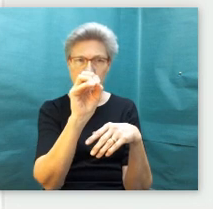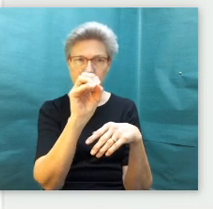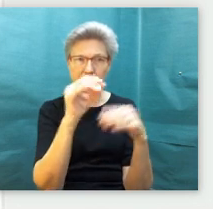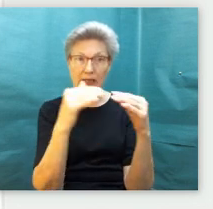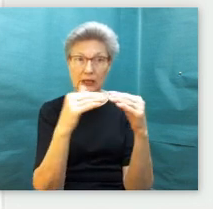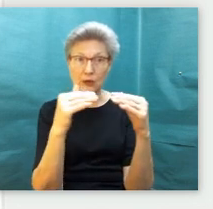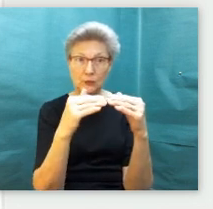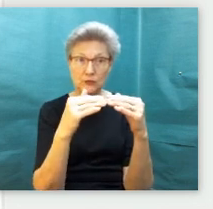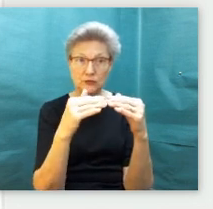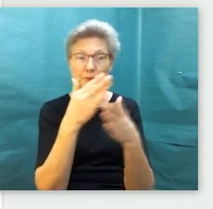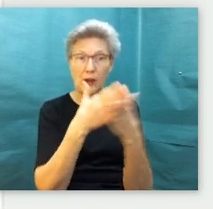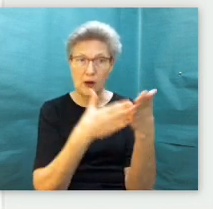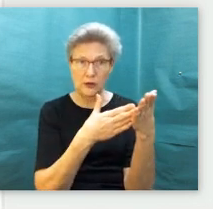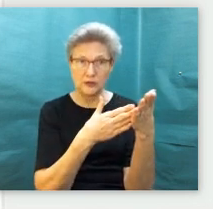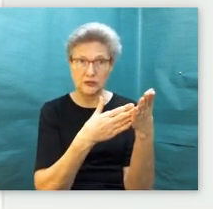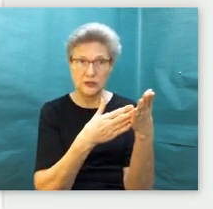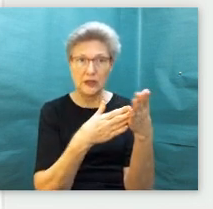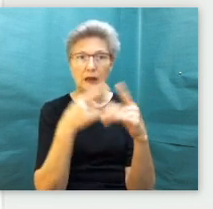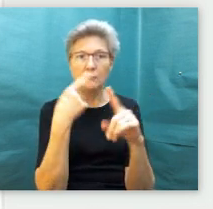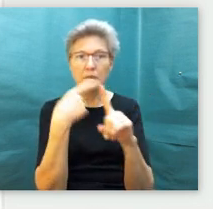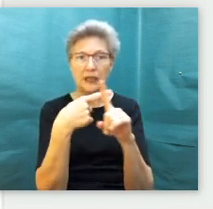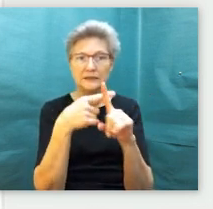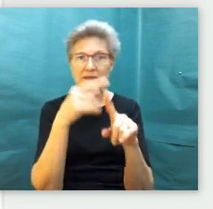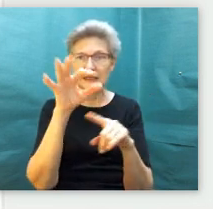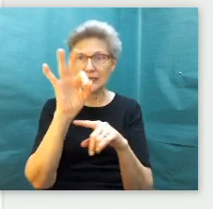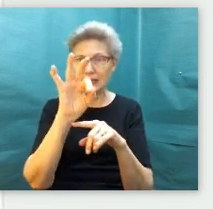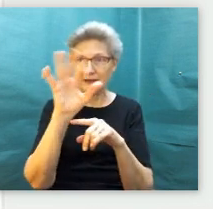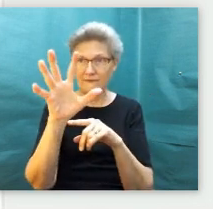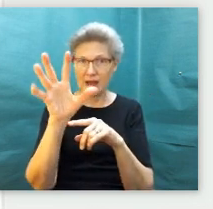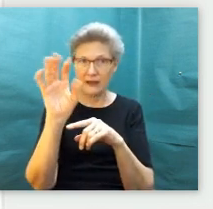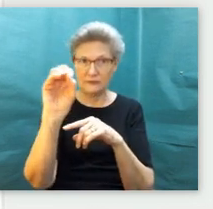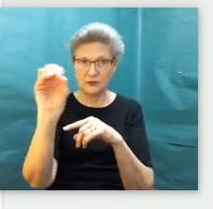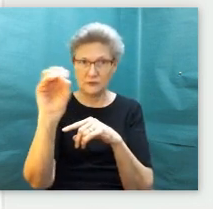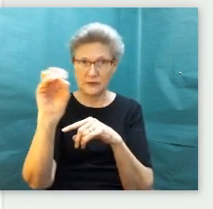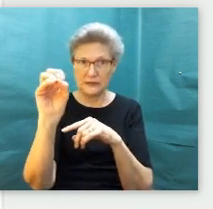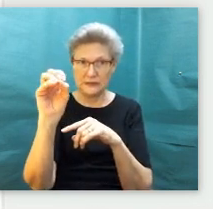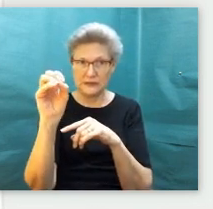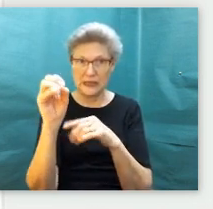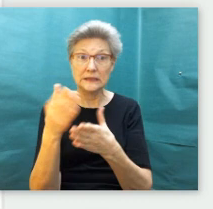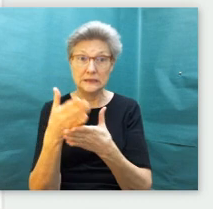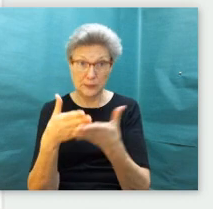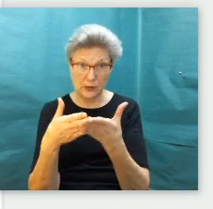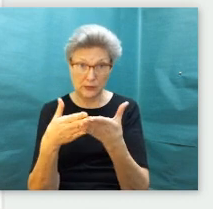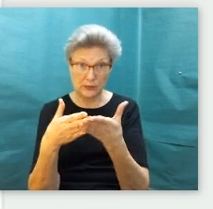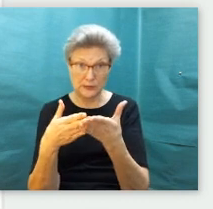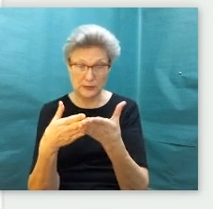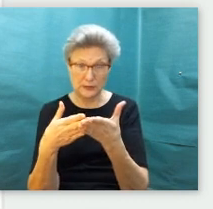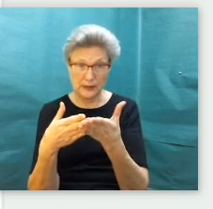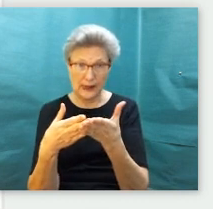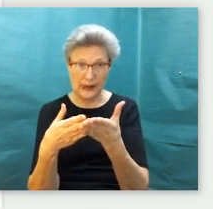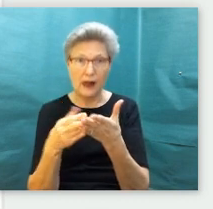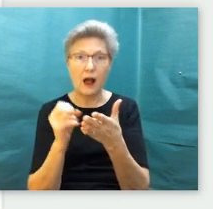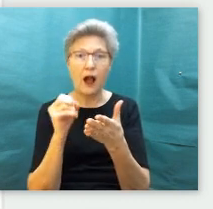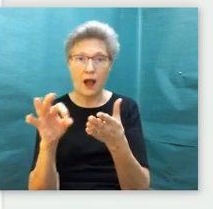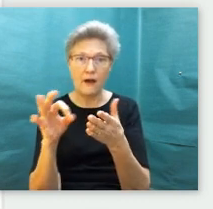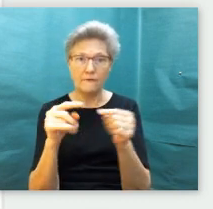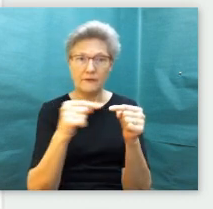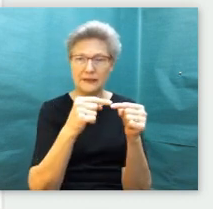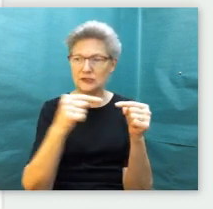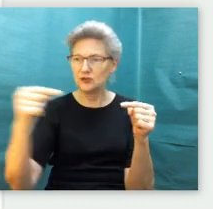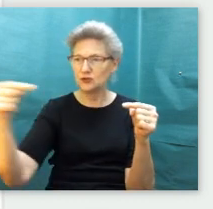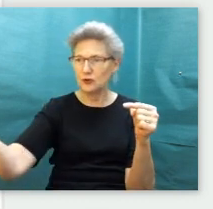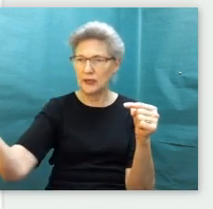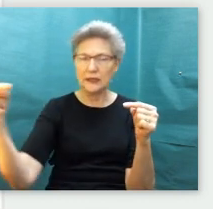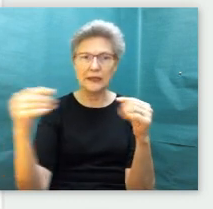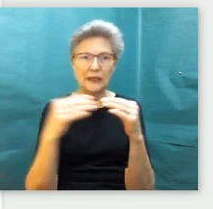is part, plus my 95 degrees is also part,